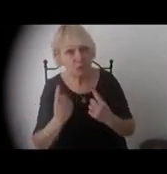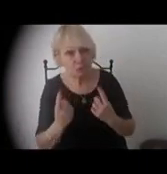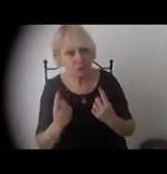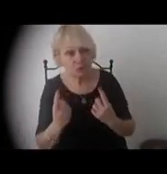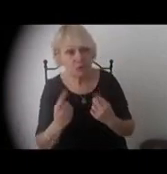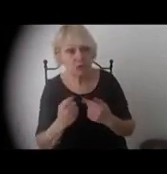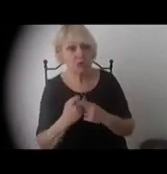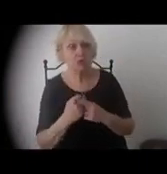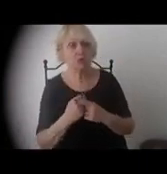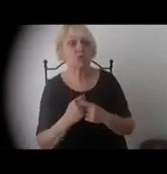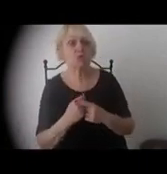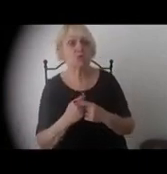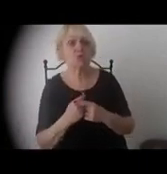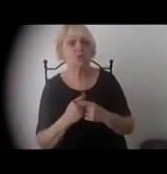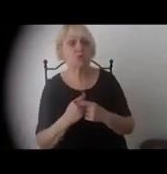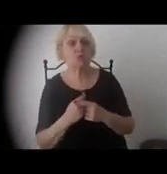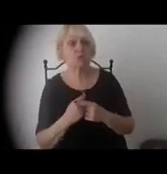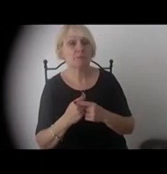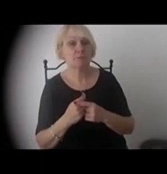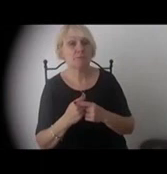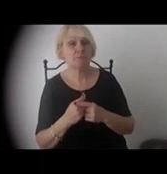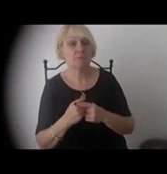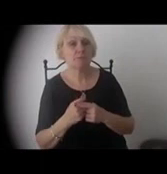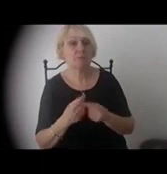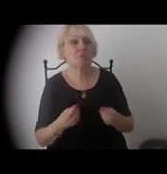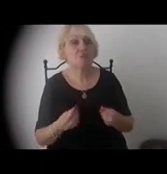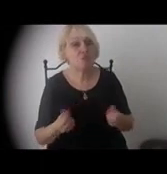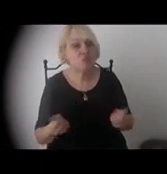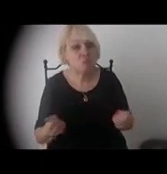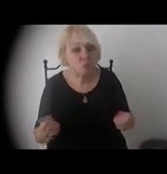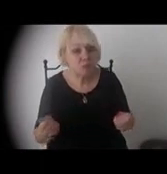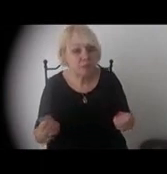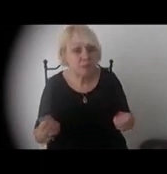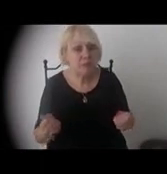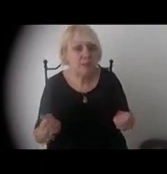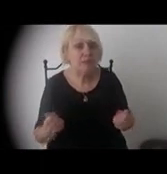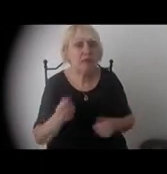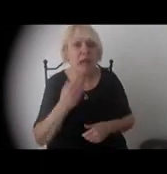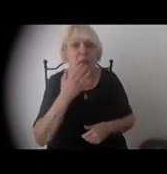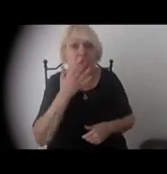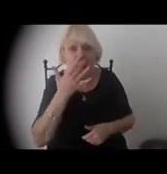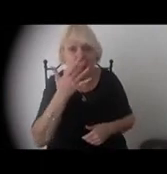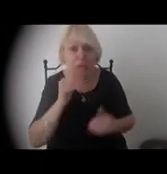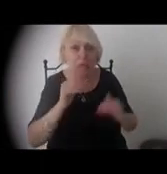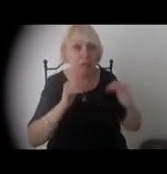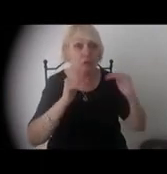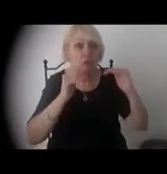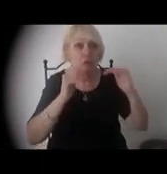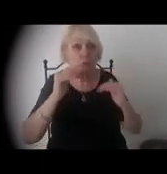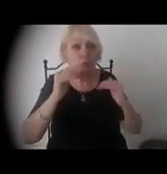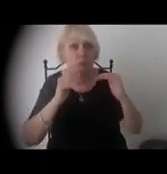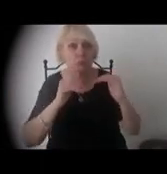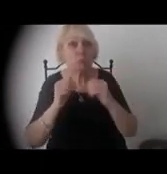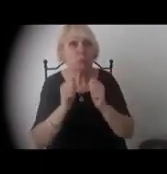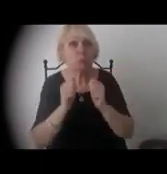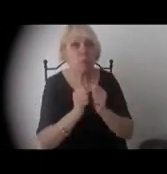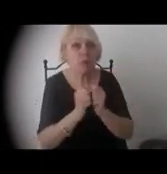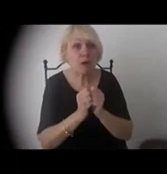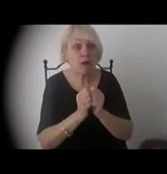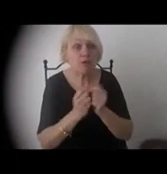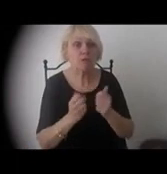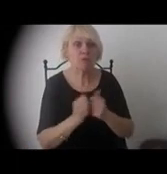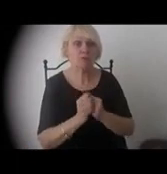about, some of the resources around, or kind of age-appropriate information. So, for